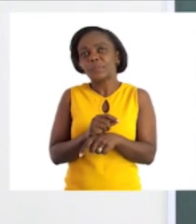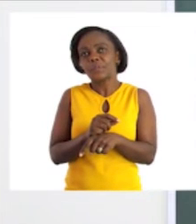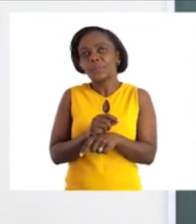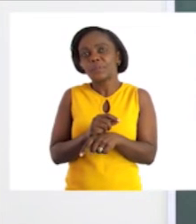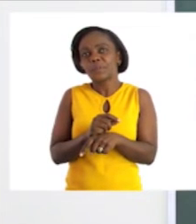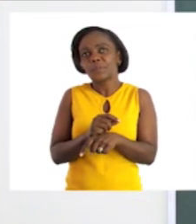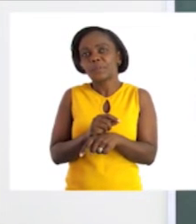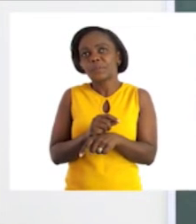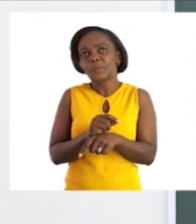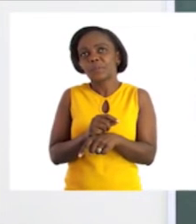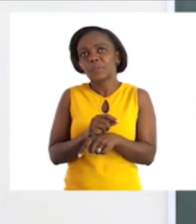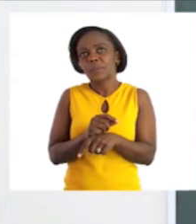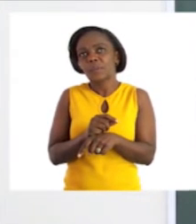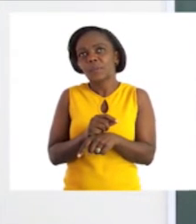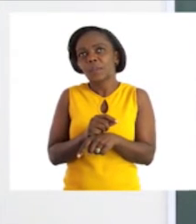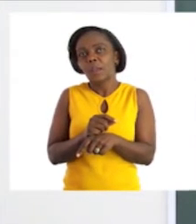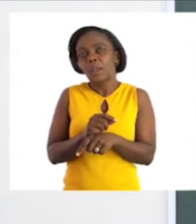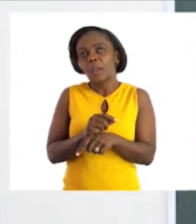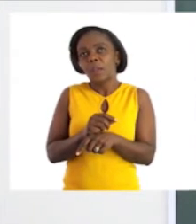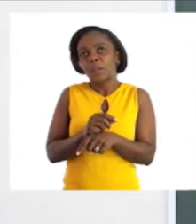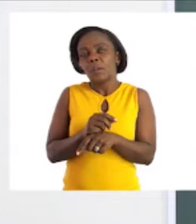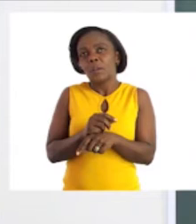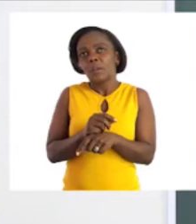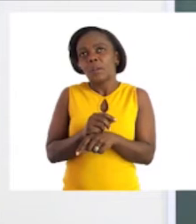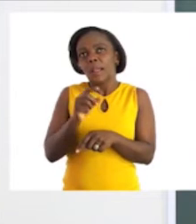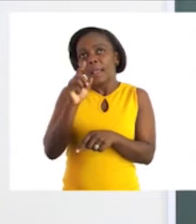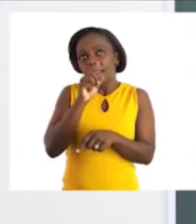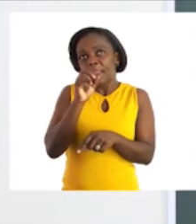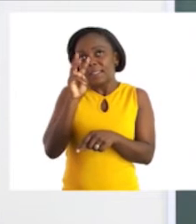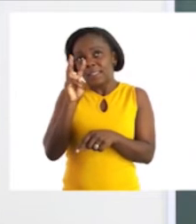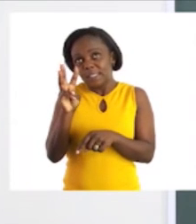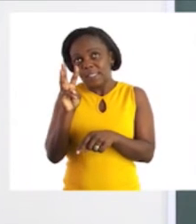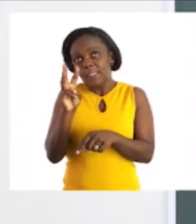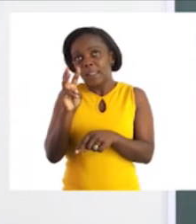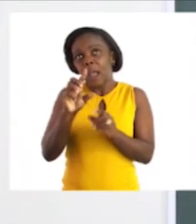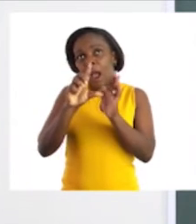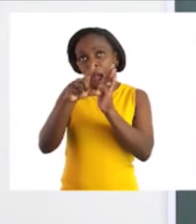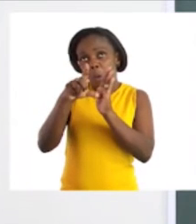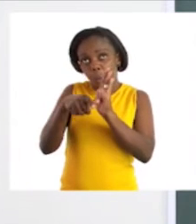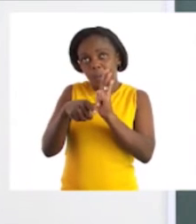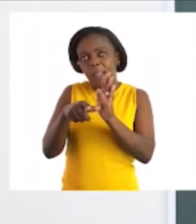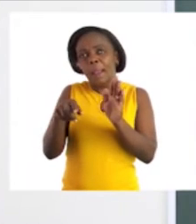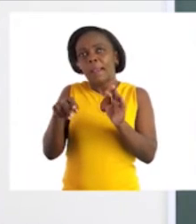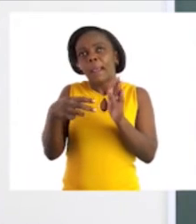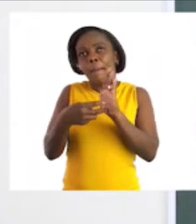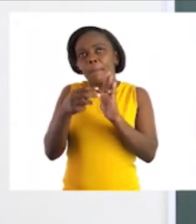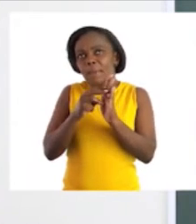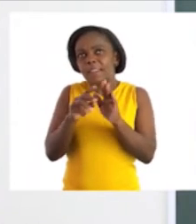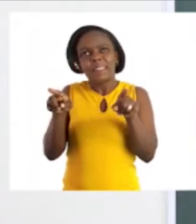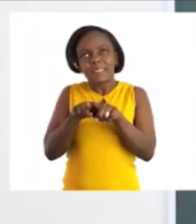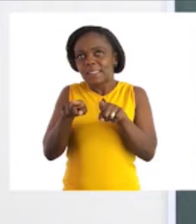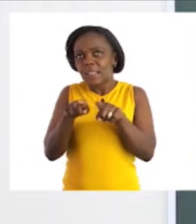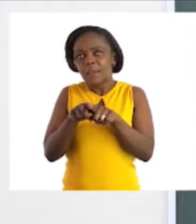it's in the p.m. and you don't want to use the 1 anymore, you say from 12 we go to 13 hours, 14 hours, 15